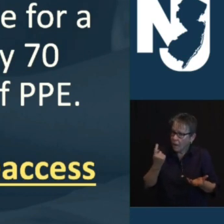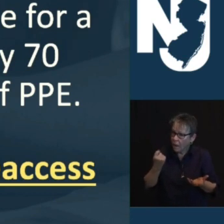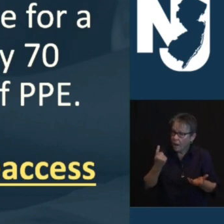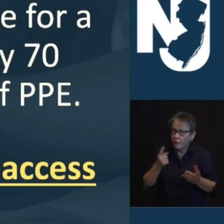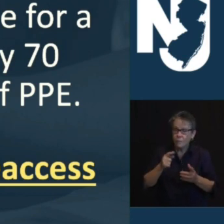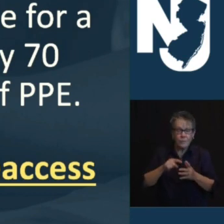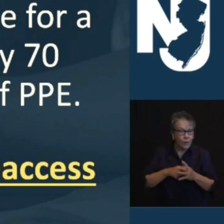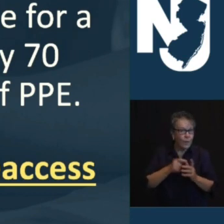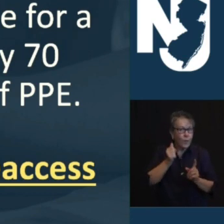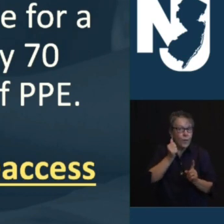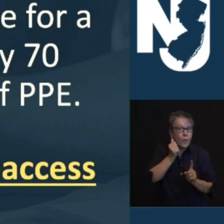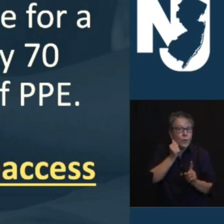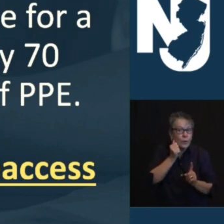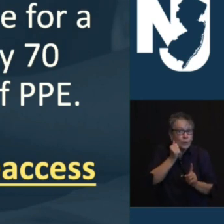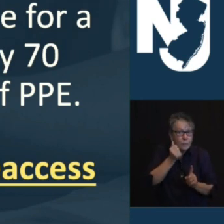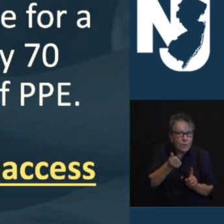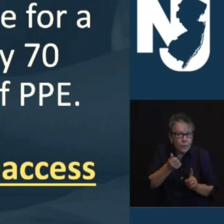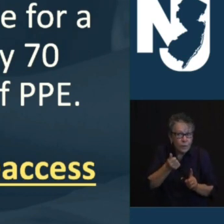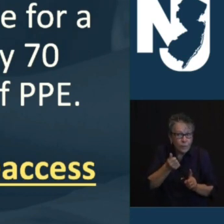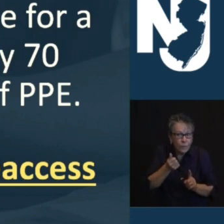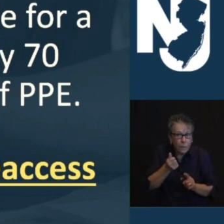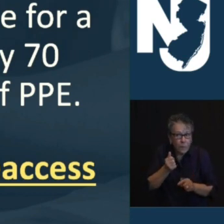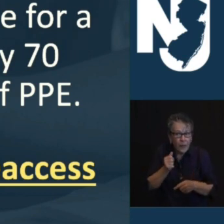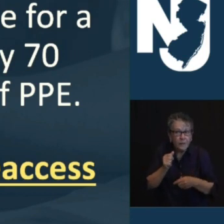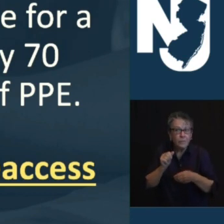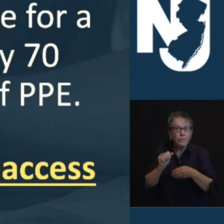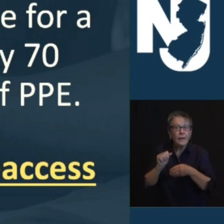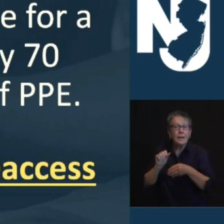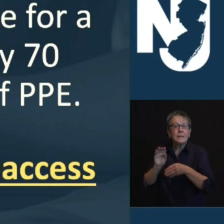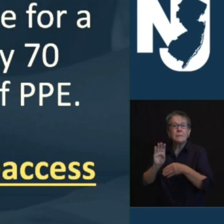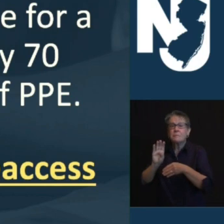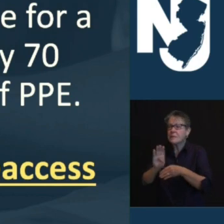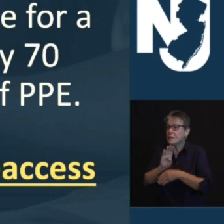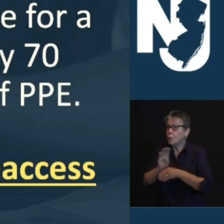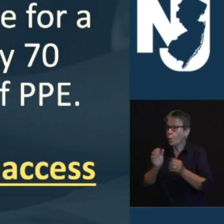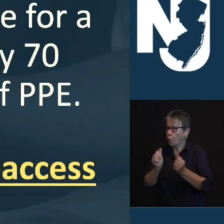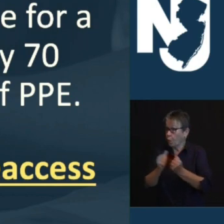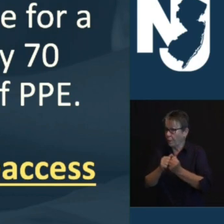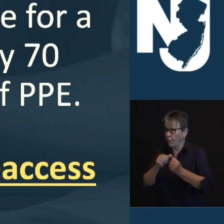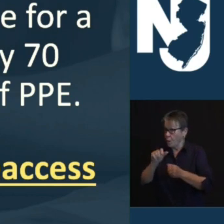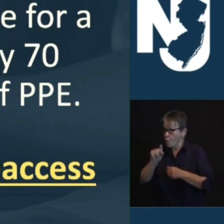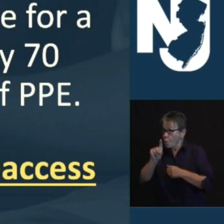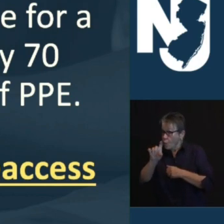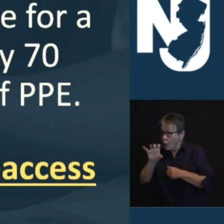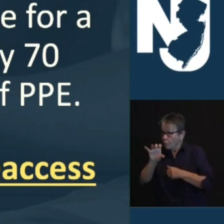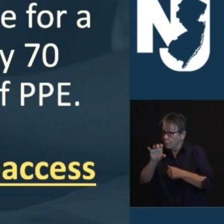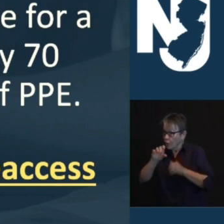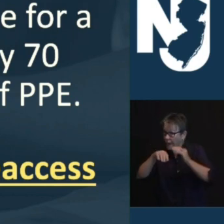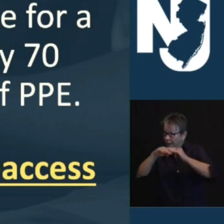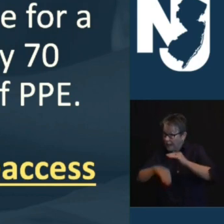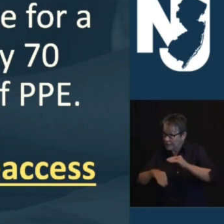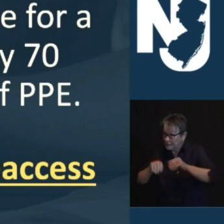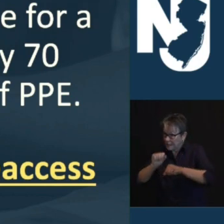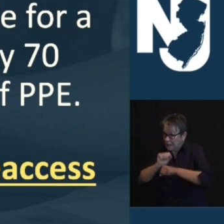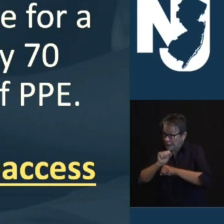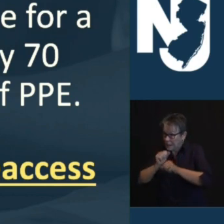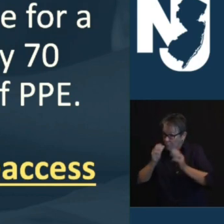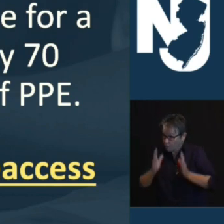tomorrow, businesses with 100 or fewer employees will be eligible for a total discount of nearly